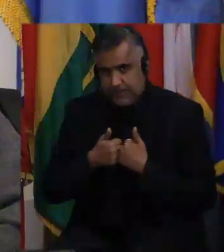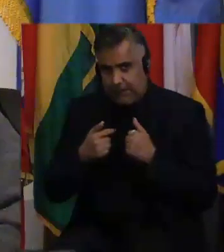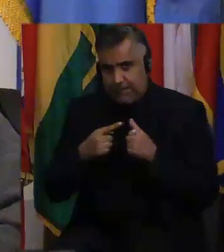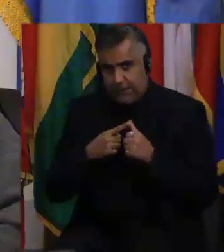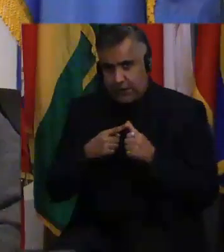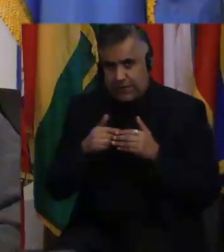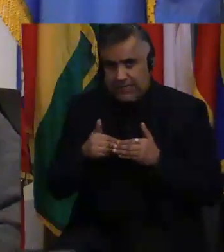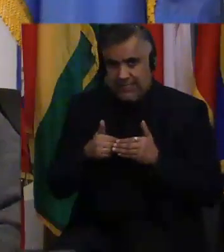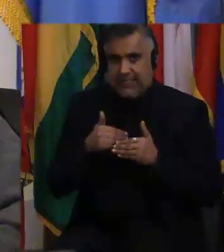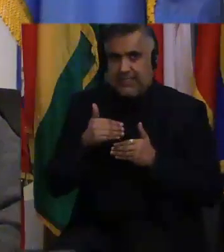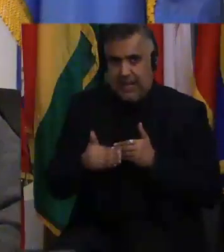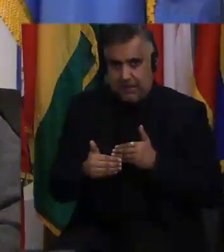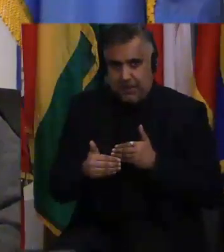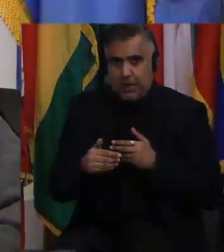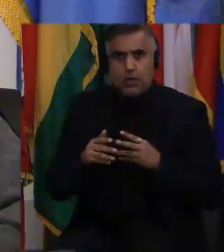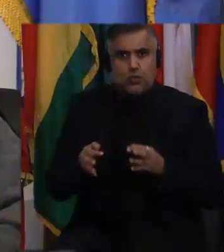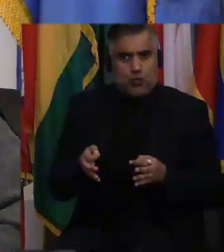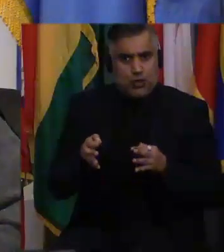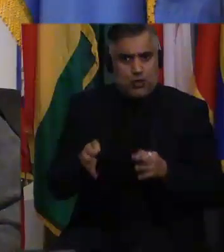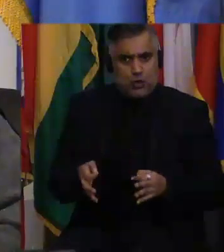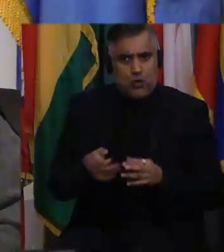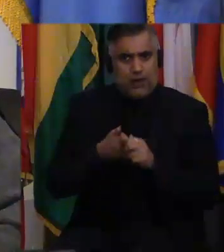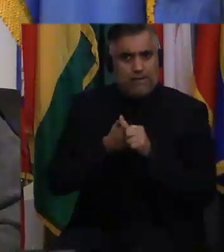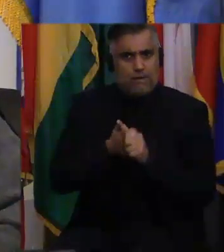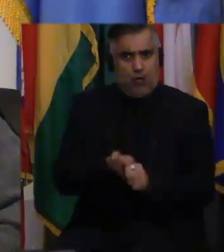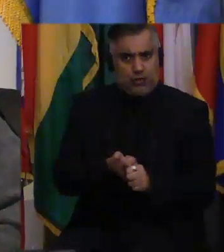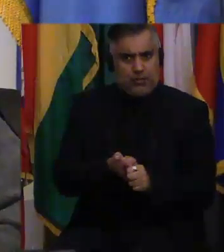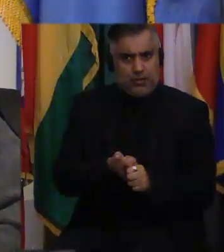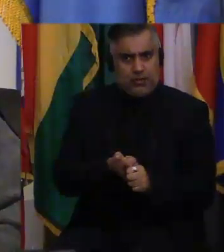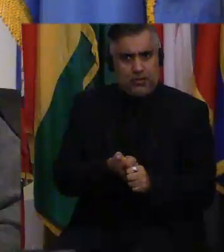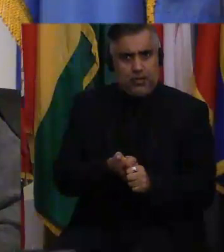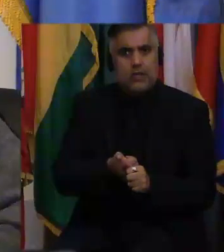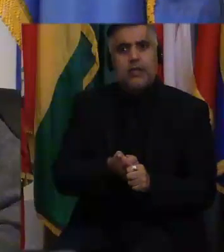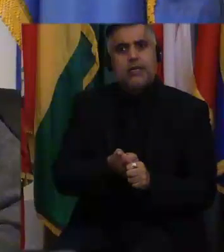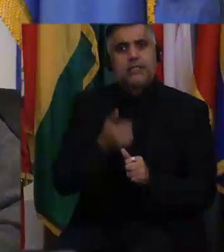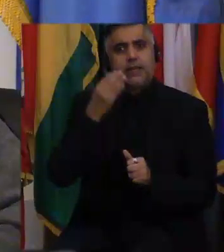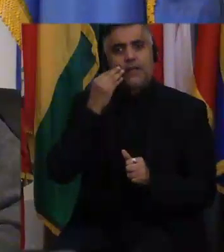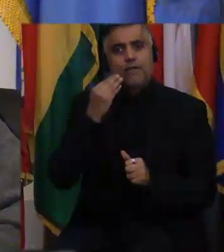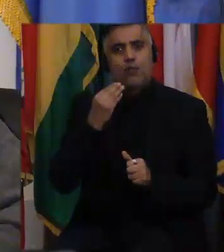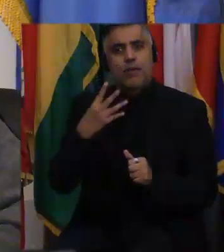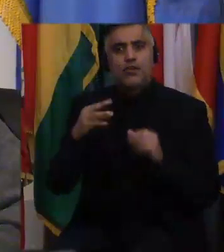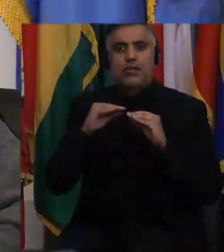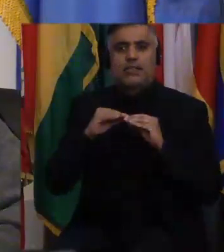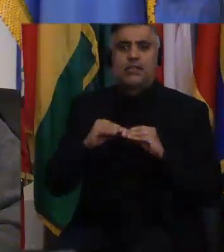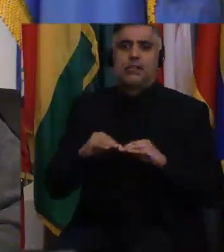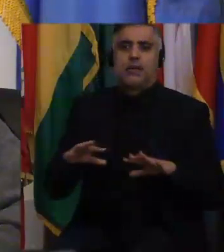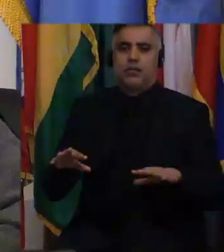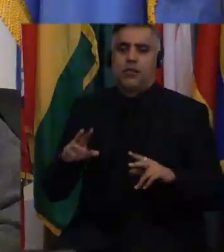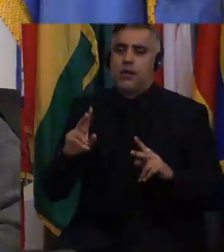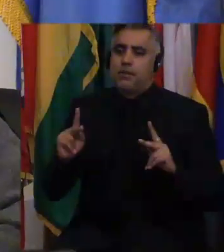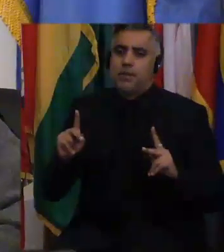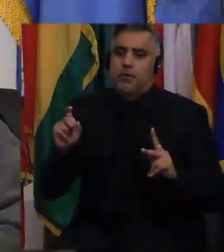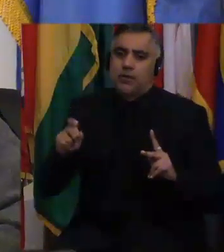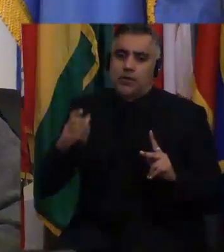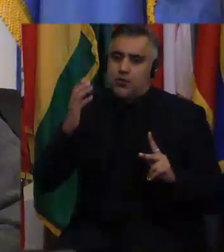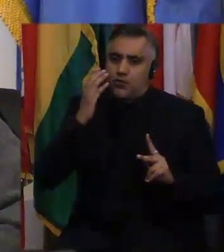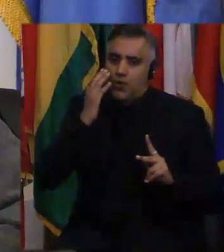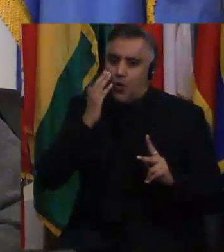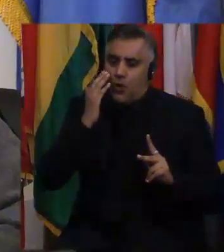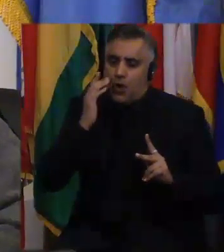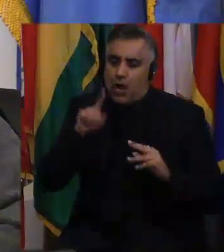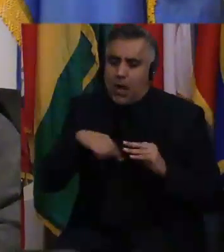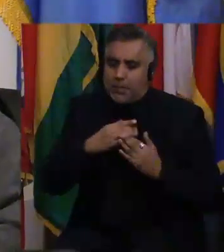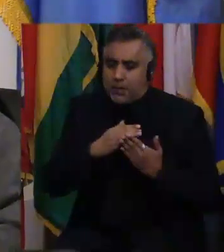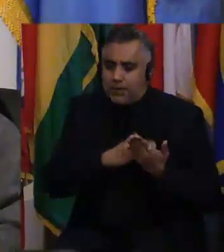step to be taken to ensure enforcement is information dissemination. People have to know about